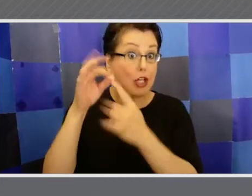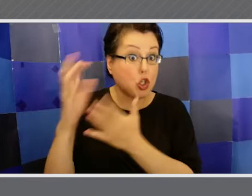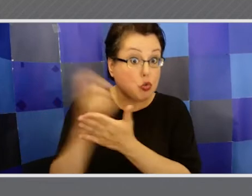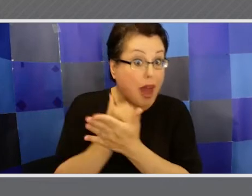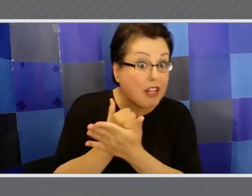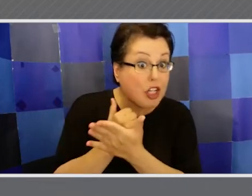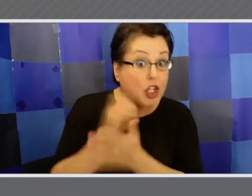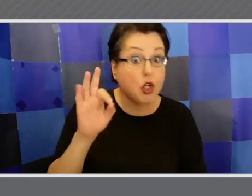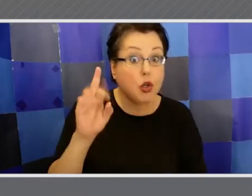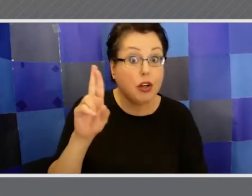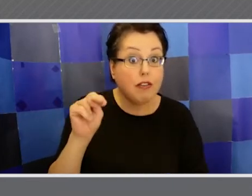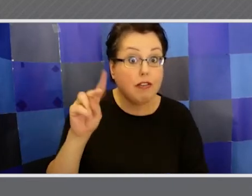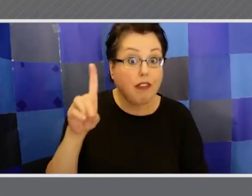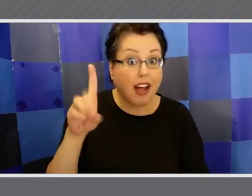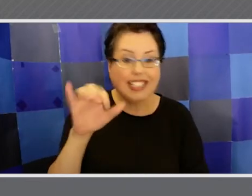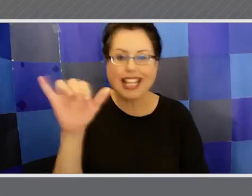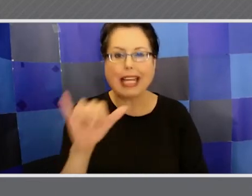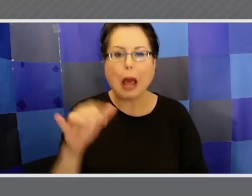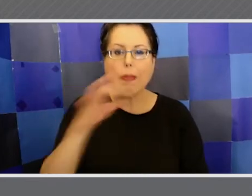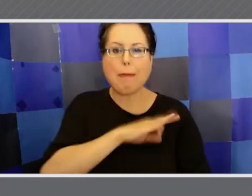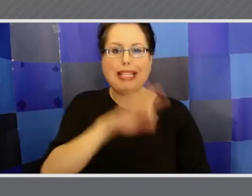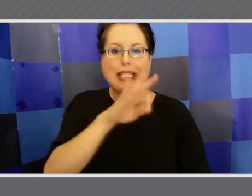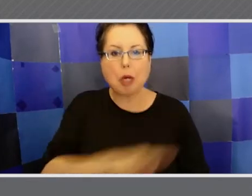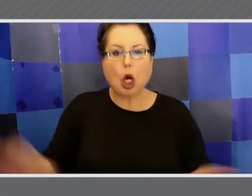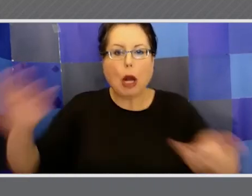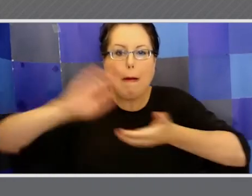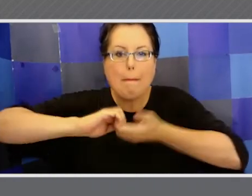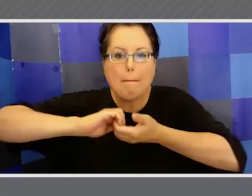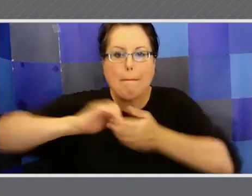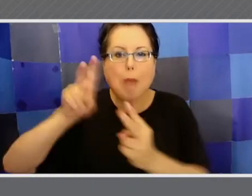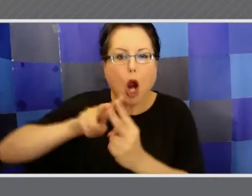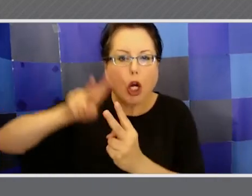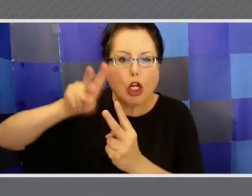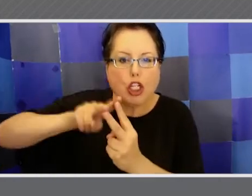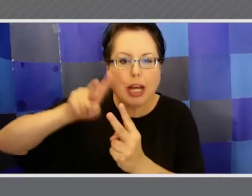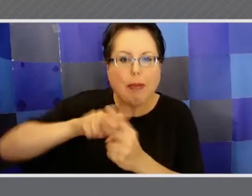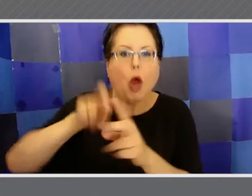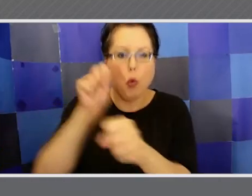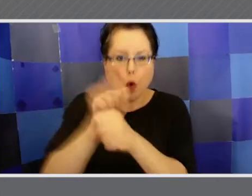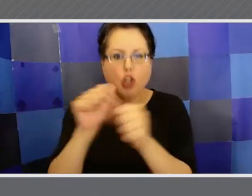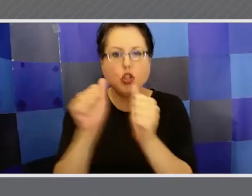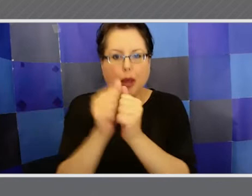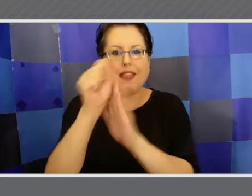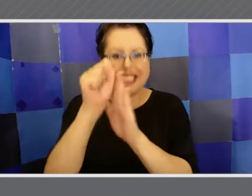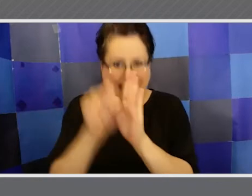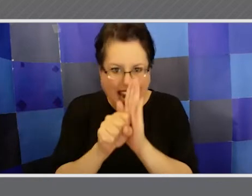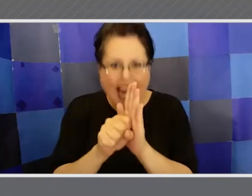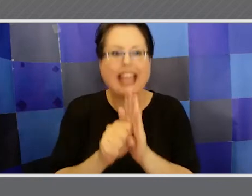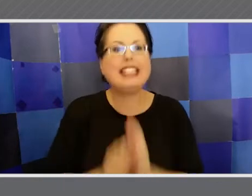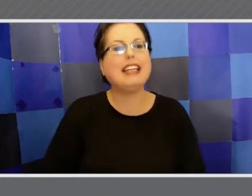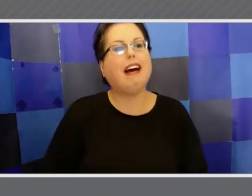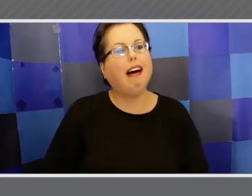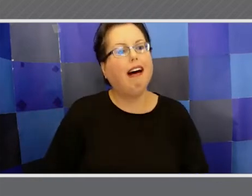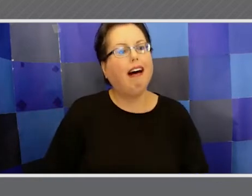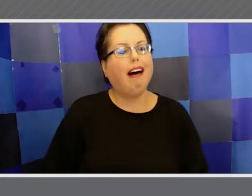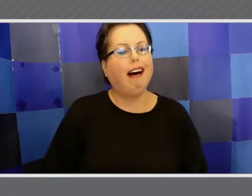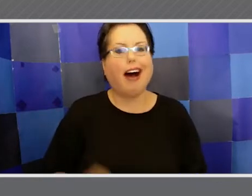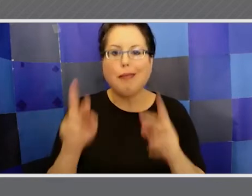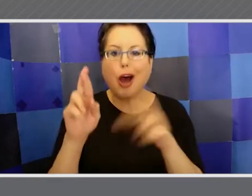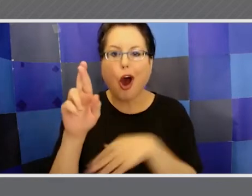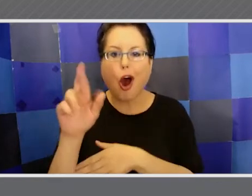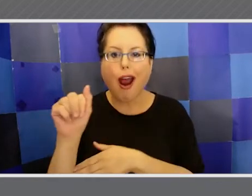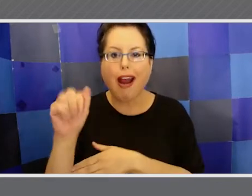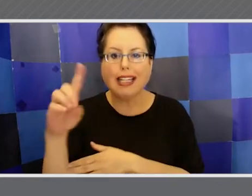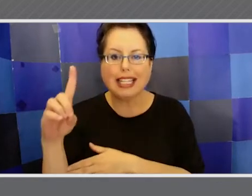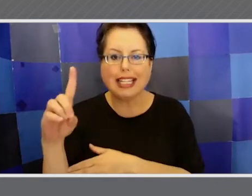For example, the Pittsburgh Partnership does a lot of work with the State Workforce Investment Act. The Regional Asset District